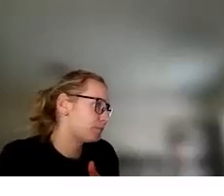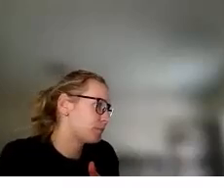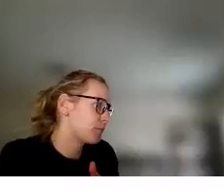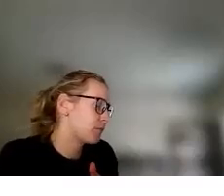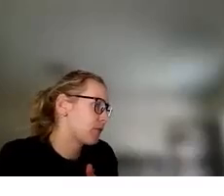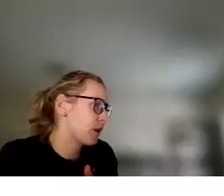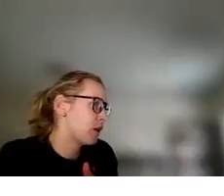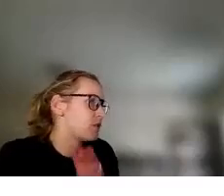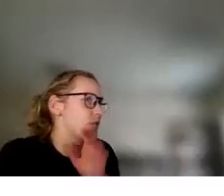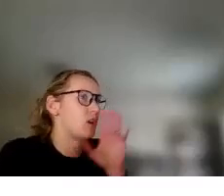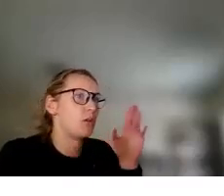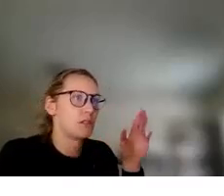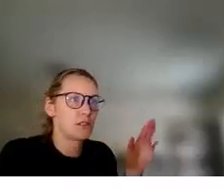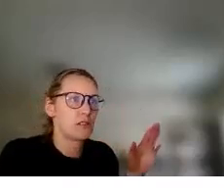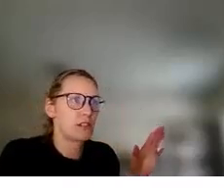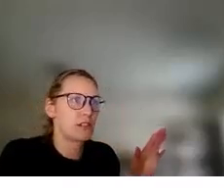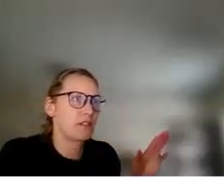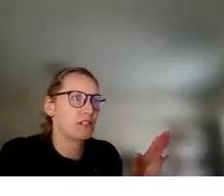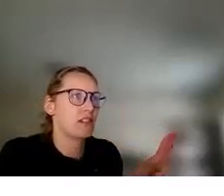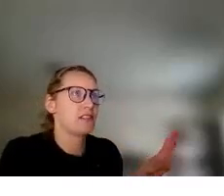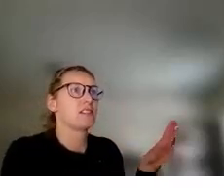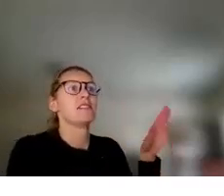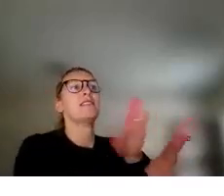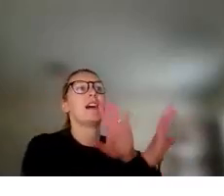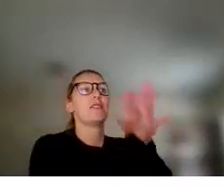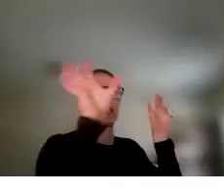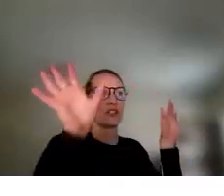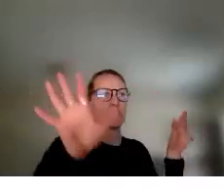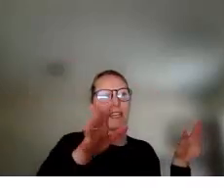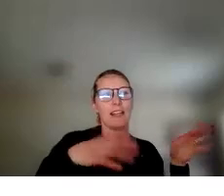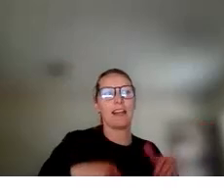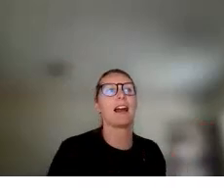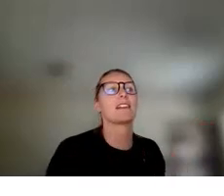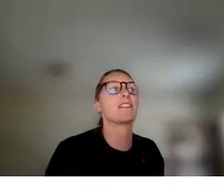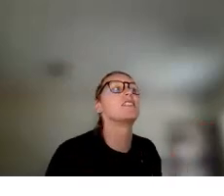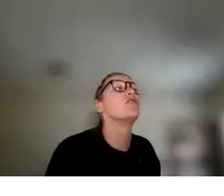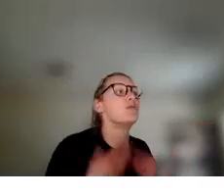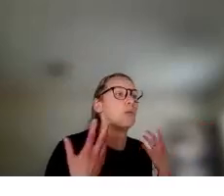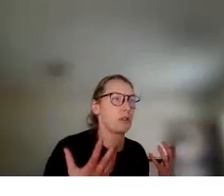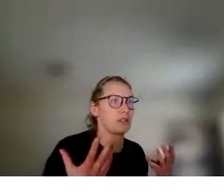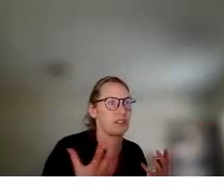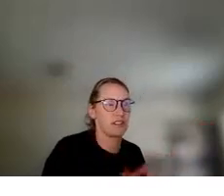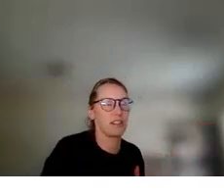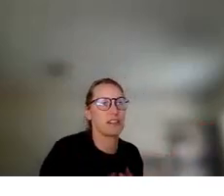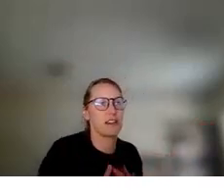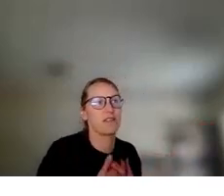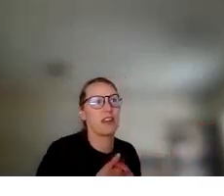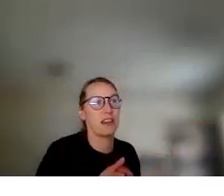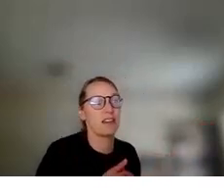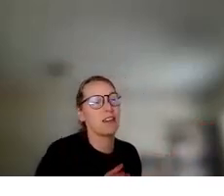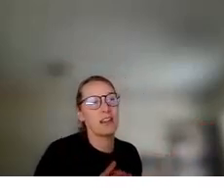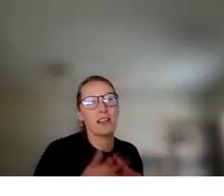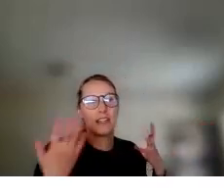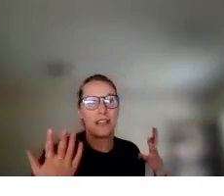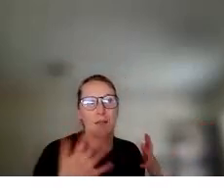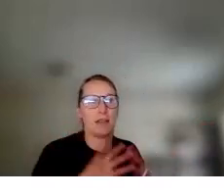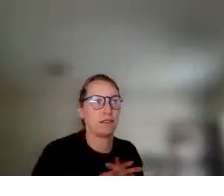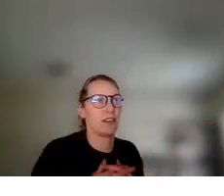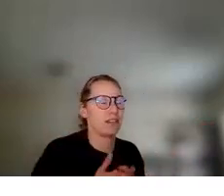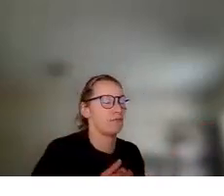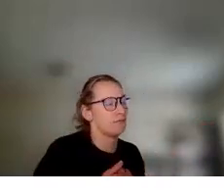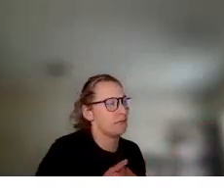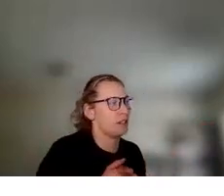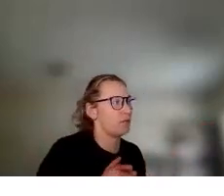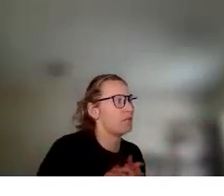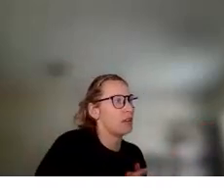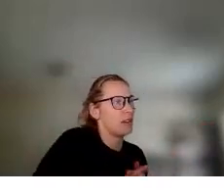benefit. So no one's losing services. Everyone's just gaining access to more services if they need them